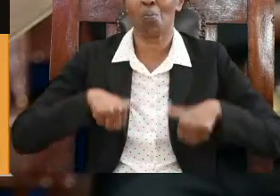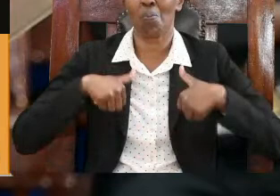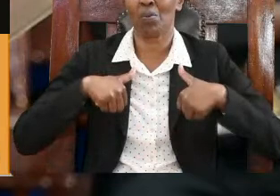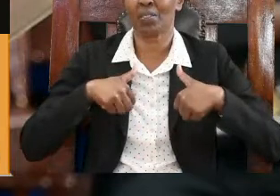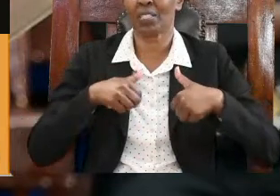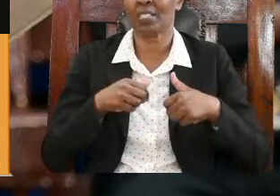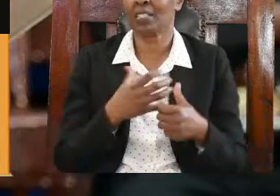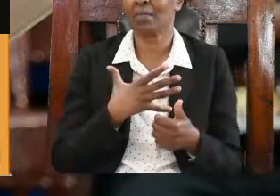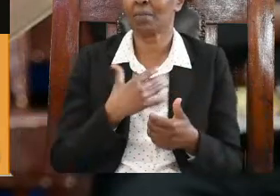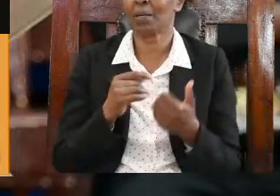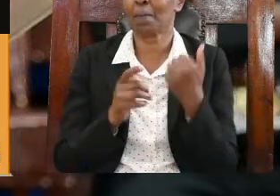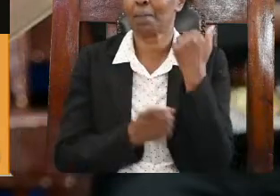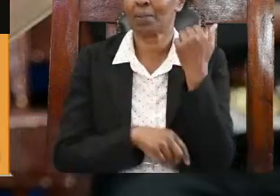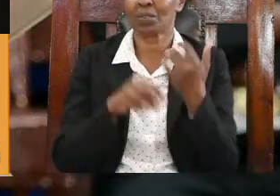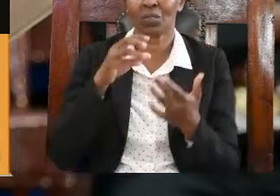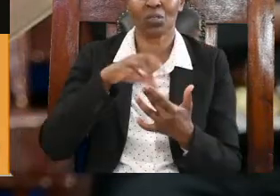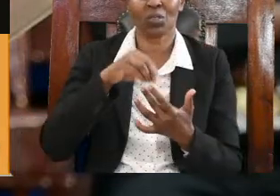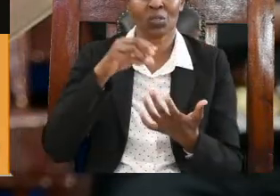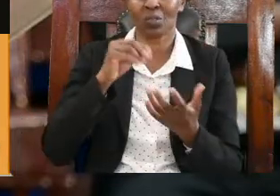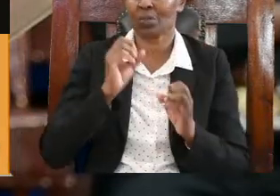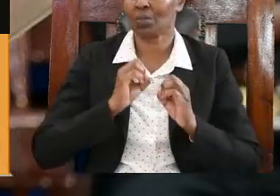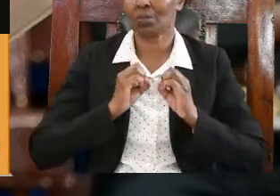bad choices.